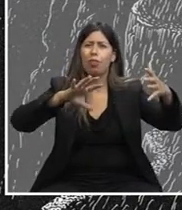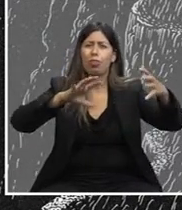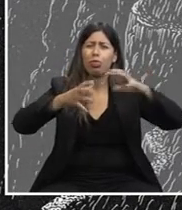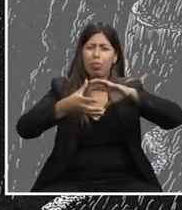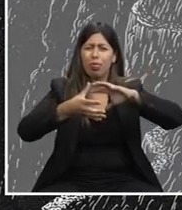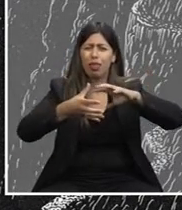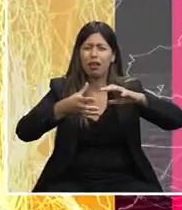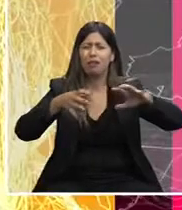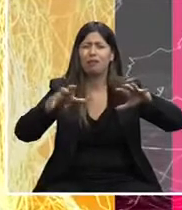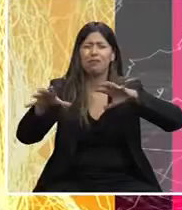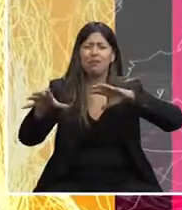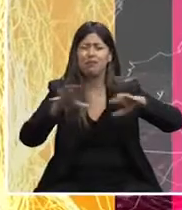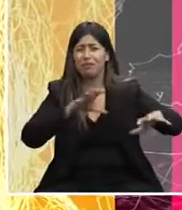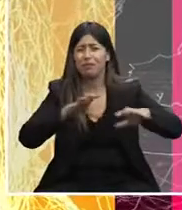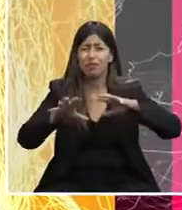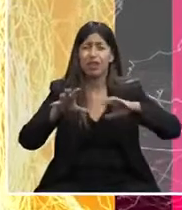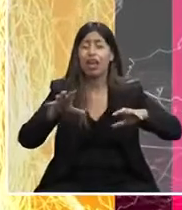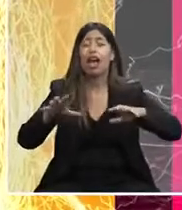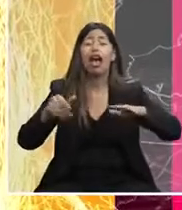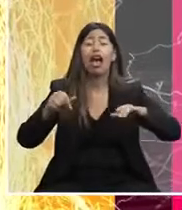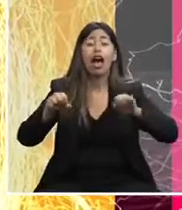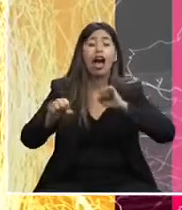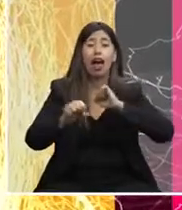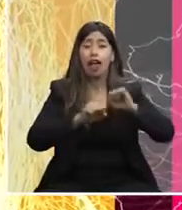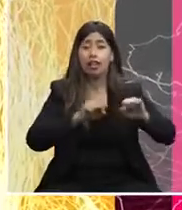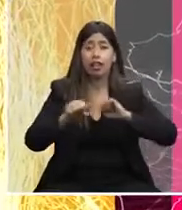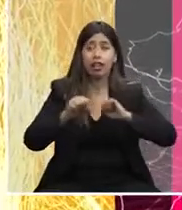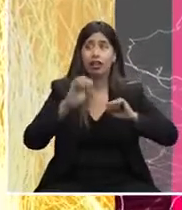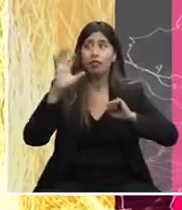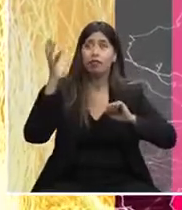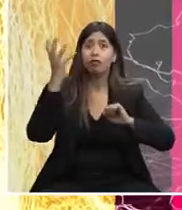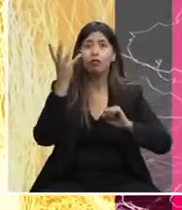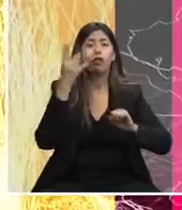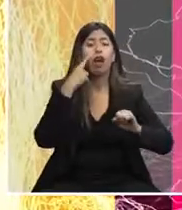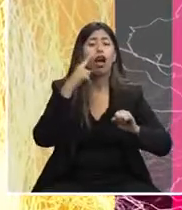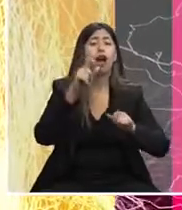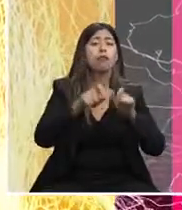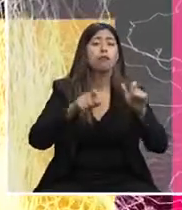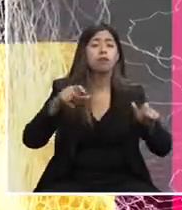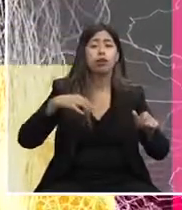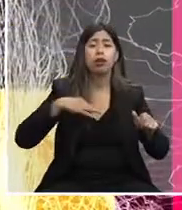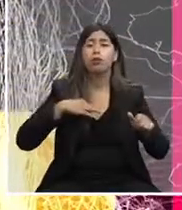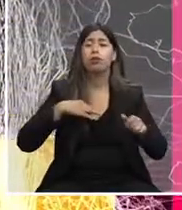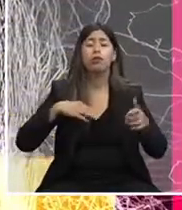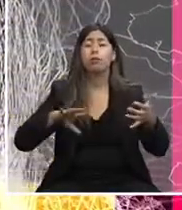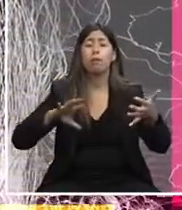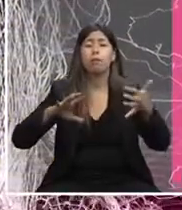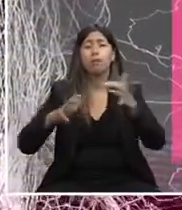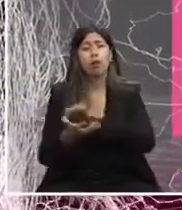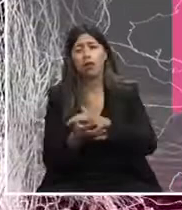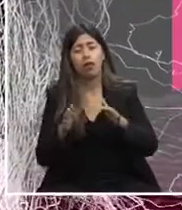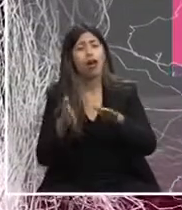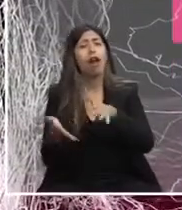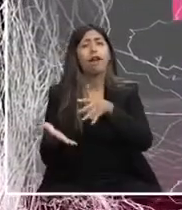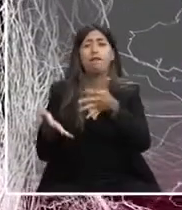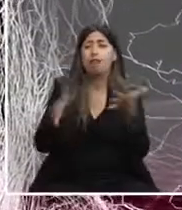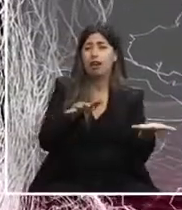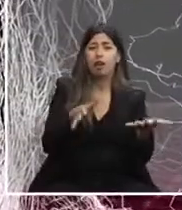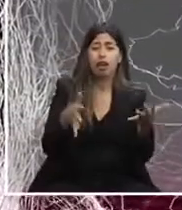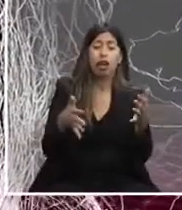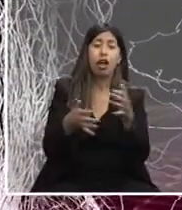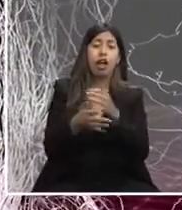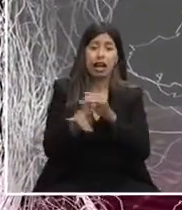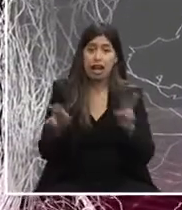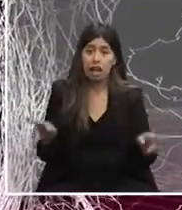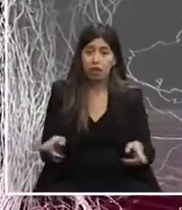that civilization has completely collapsed and is unable to ever be reestablished. Even if such a catastrophe did not cause